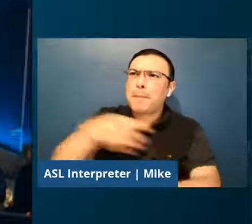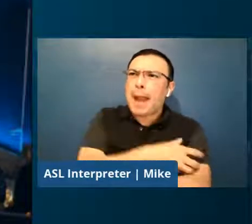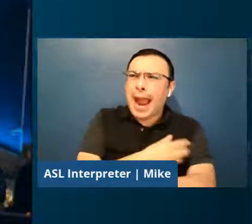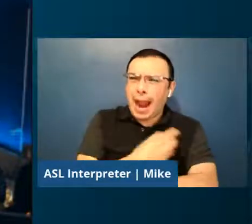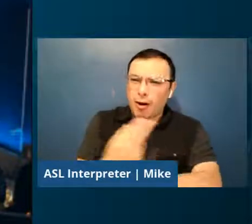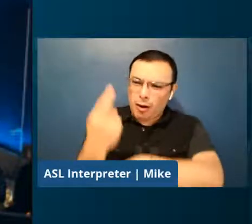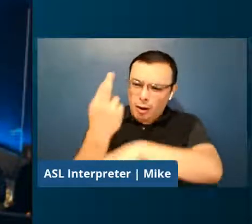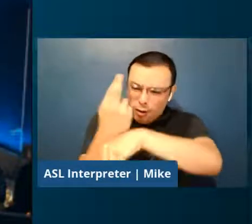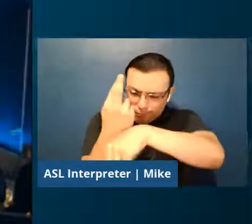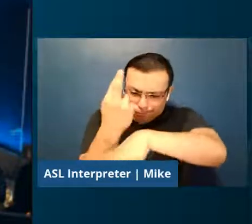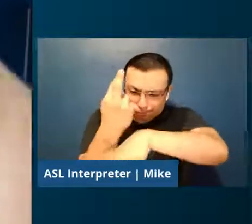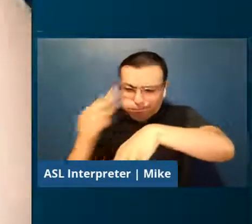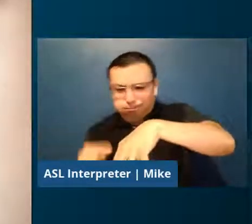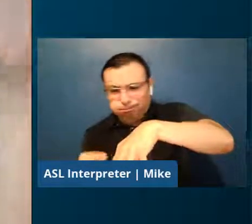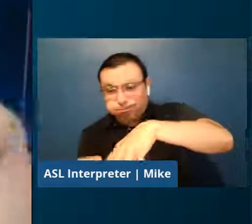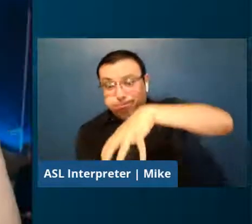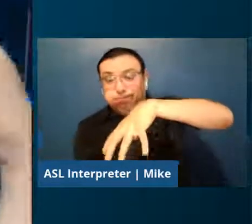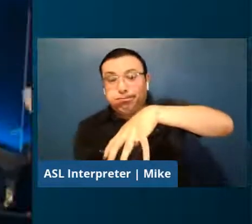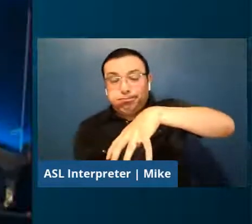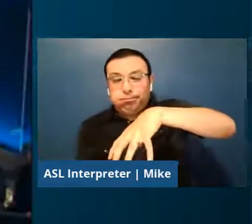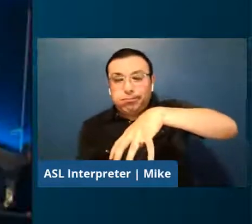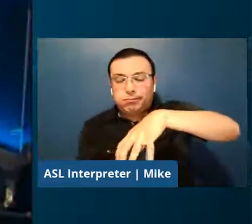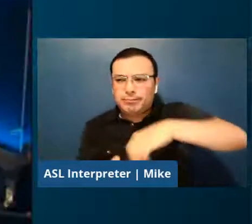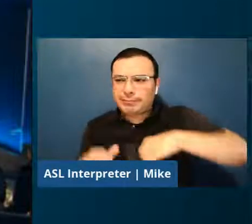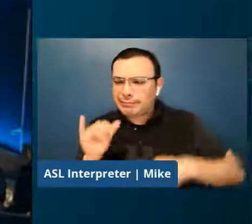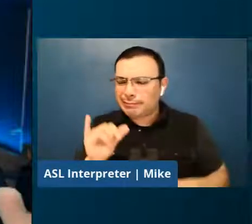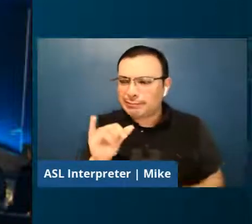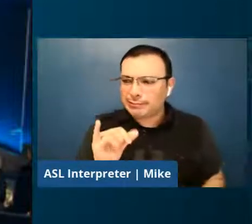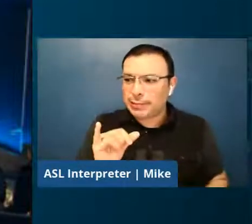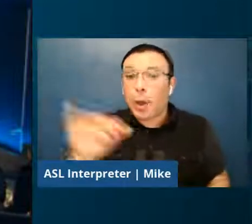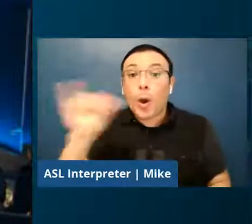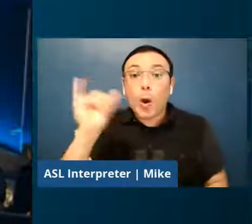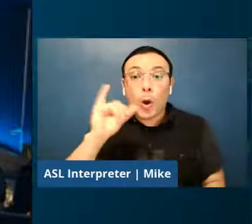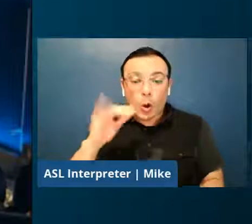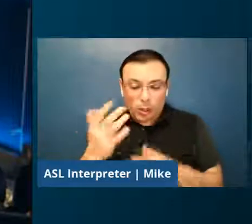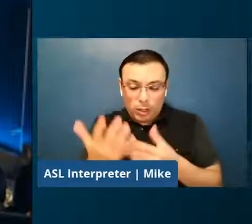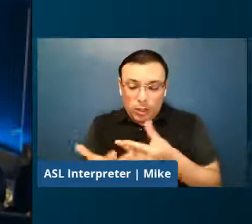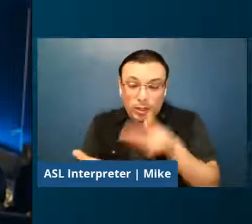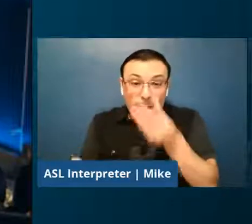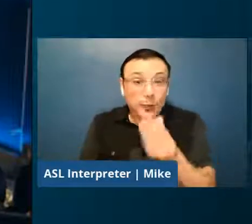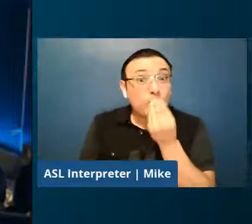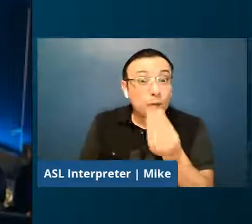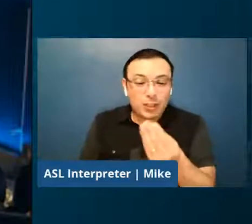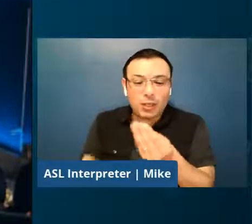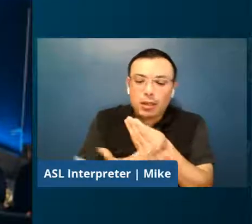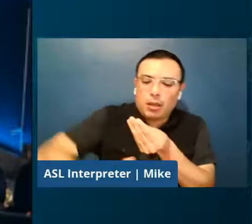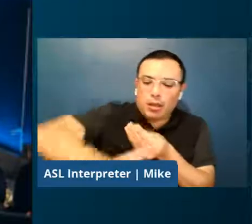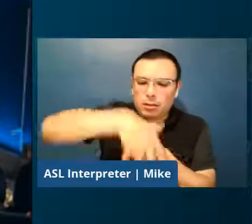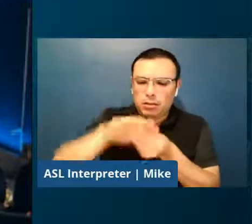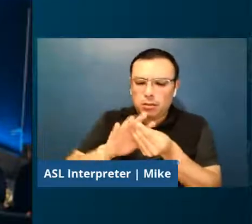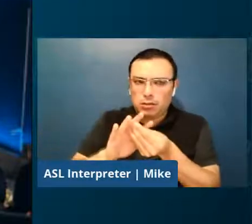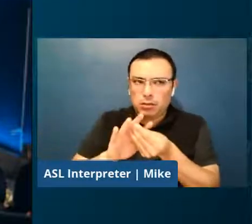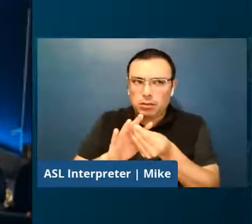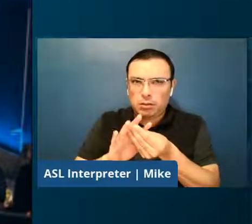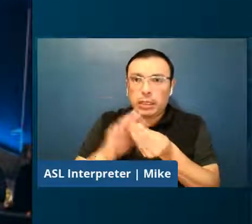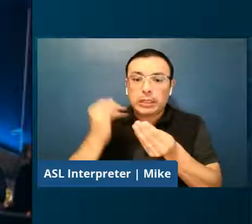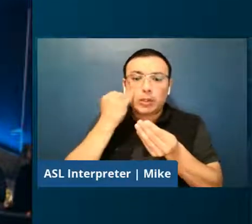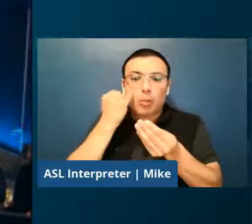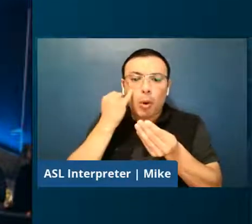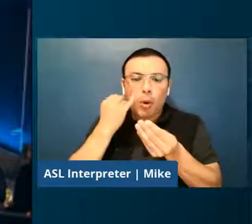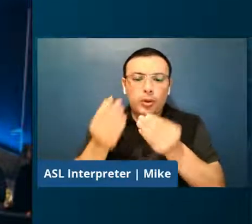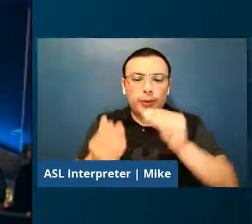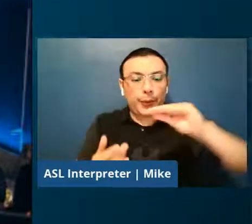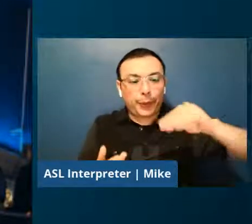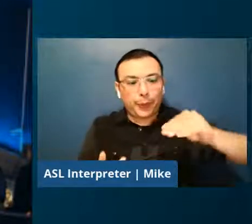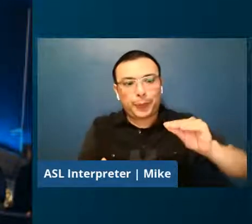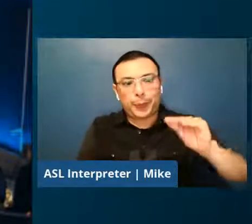in microgravity where things are floating around, right? And until more relatively recently, the lack of refrigeration up